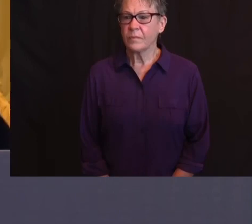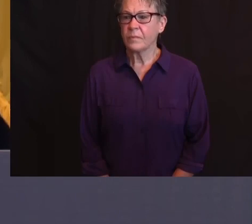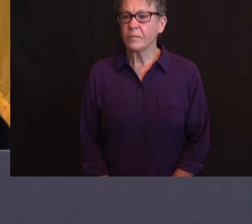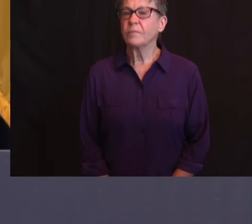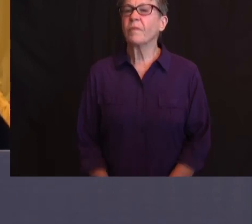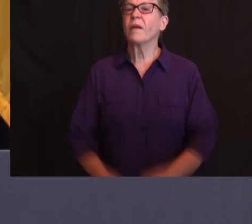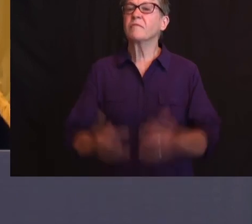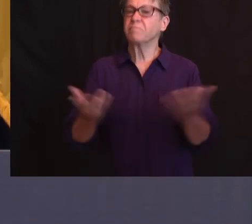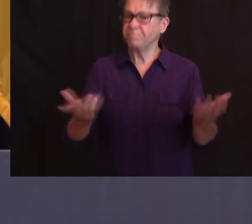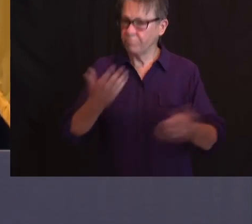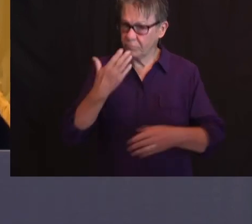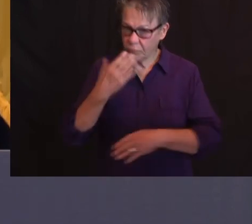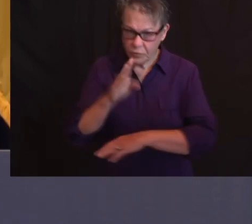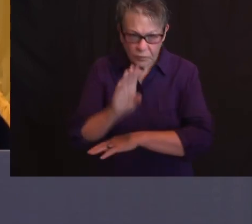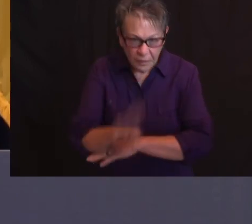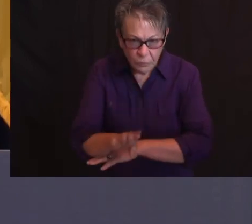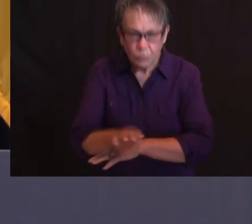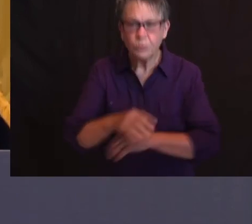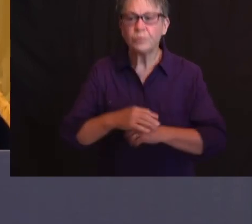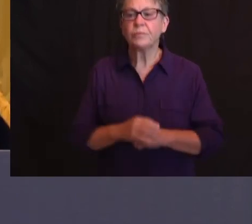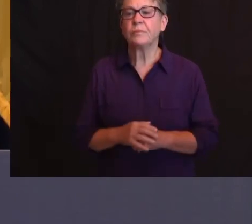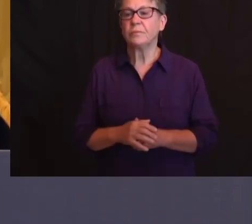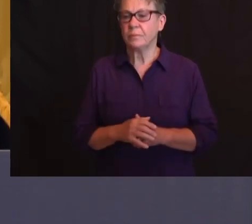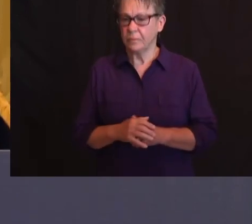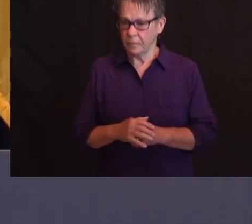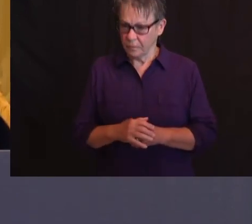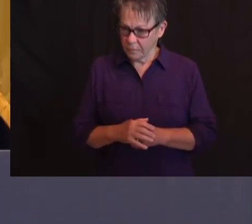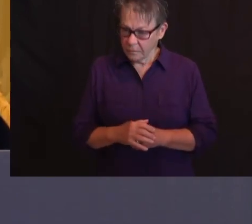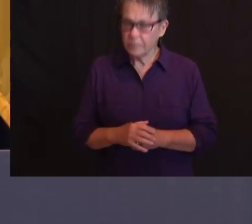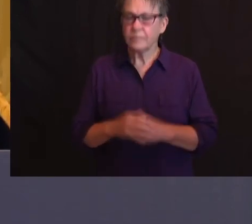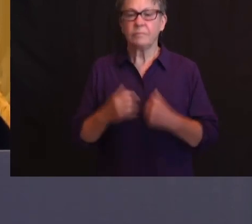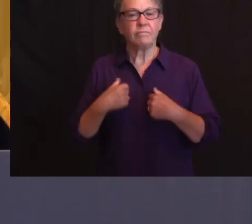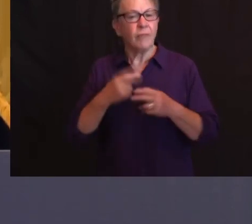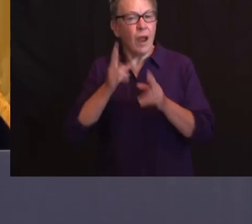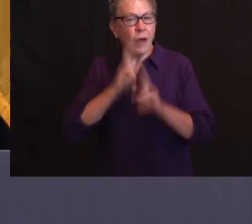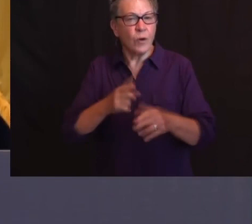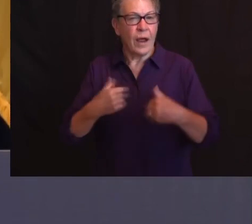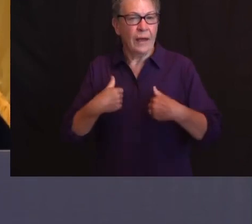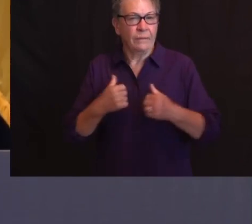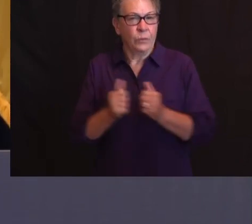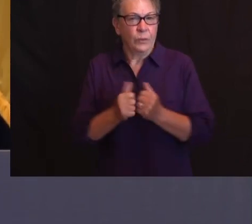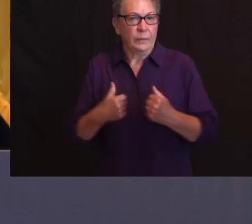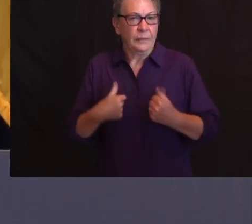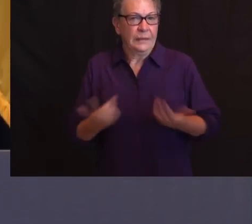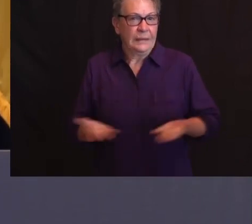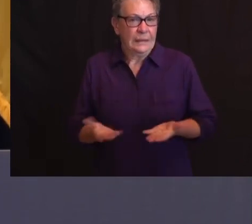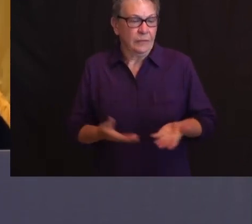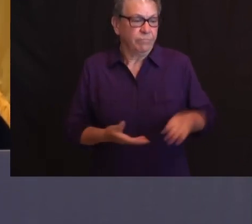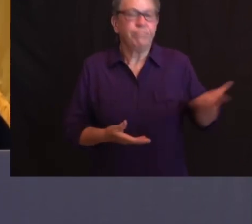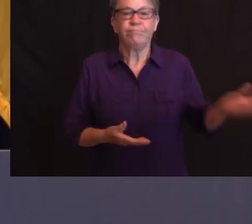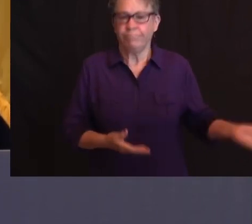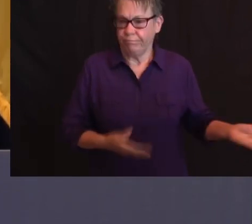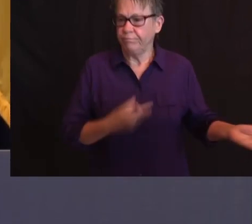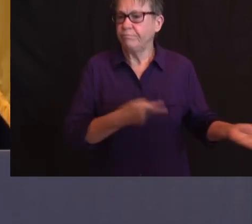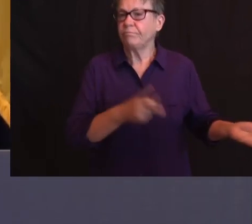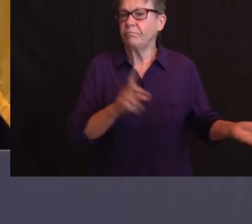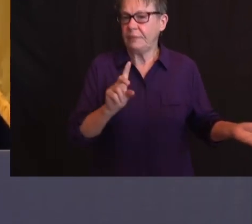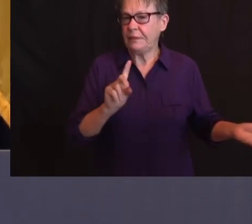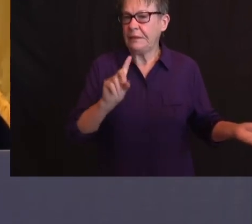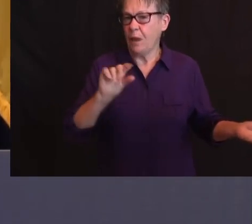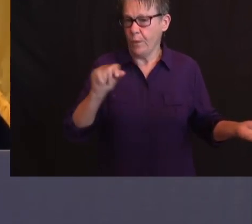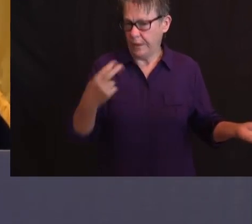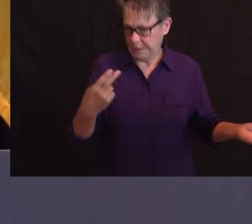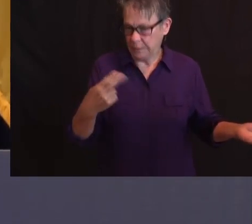Good afternoon. I am honored to be joined by the woman to my right who needs no introduction, the Commissioner of the Department of Health, Judy